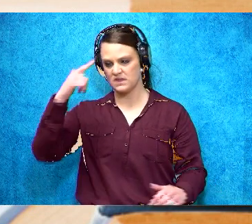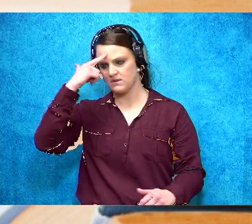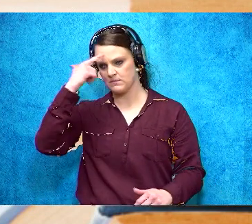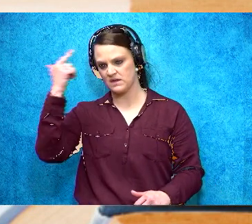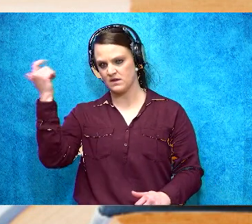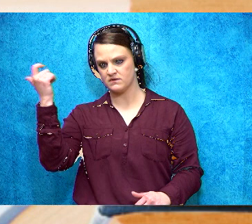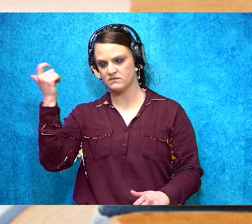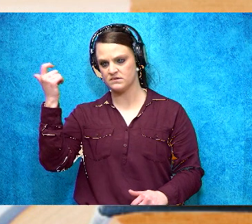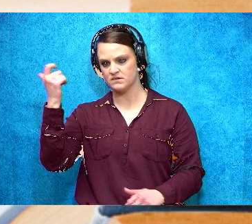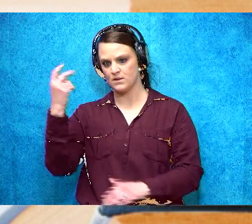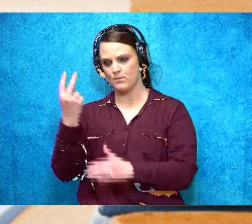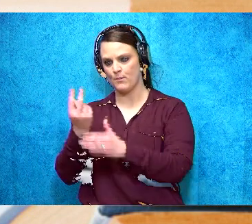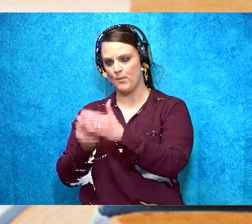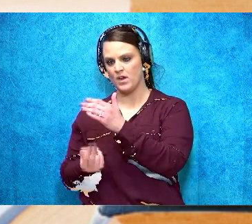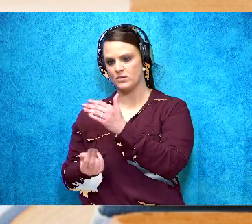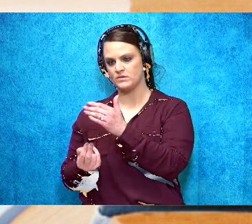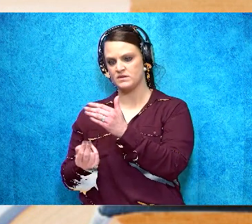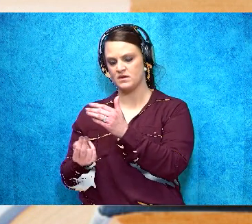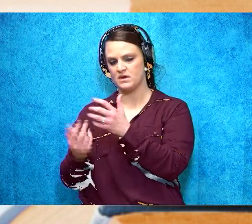because both